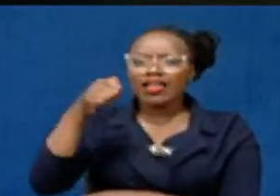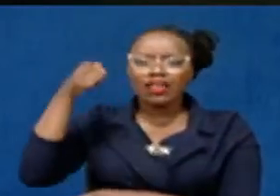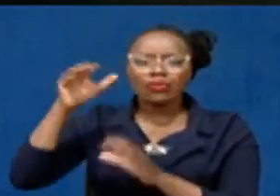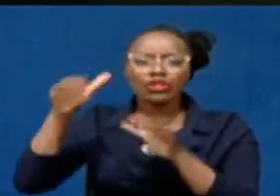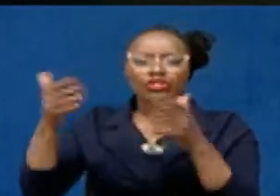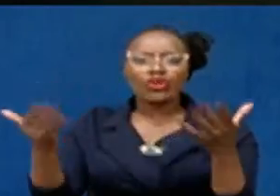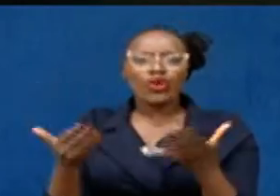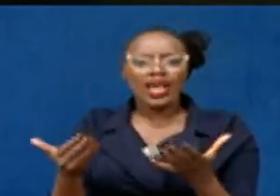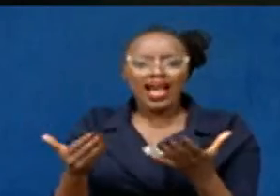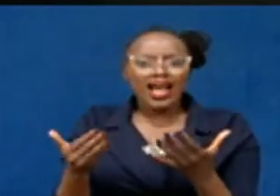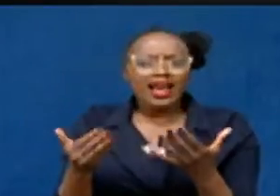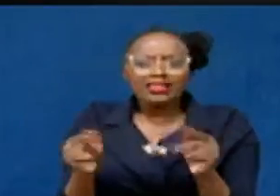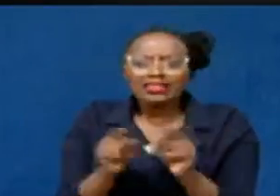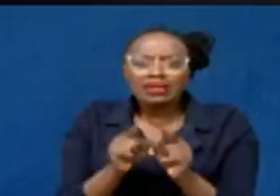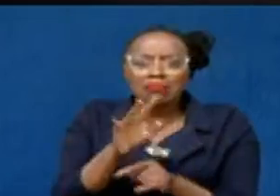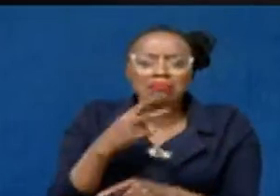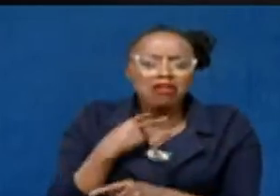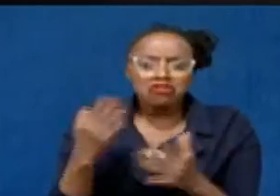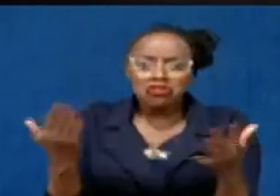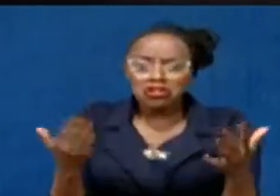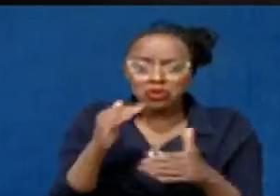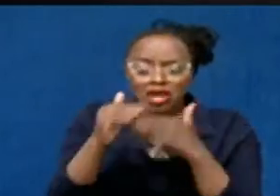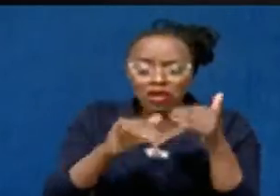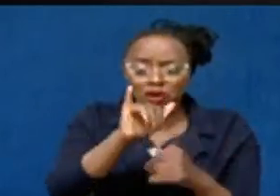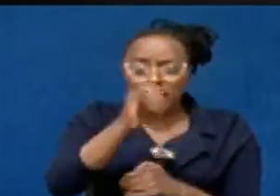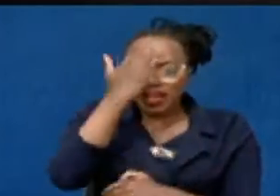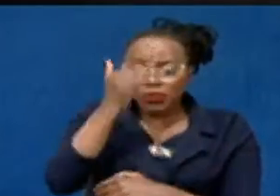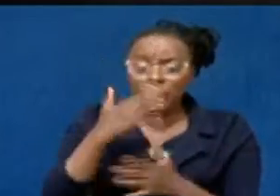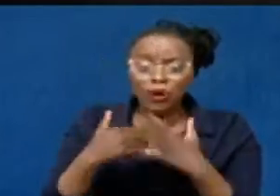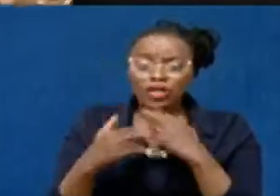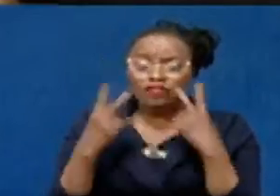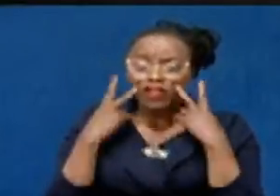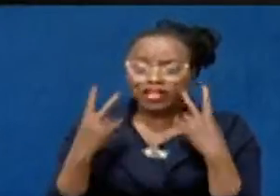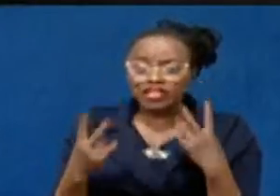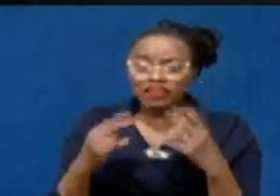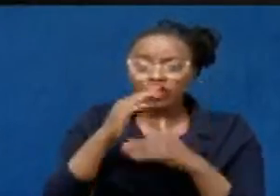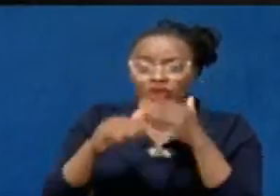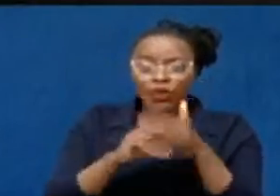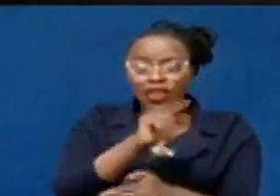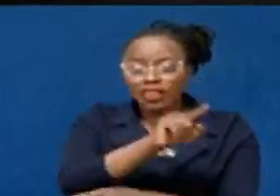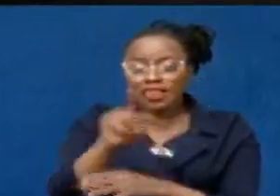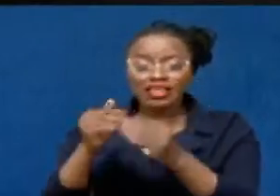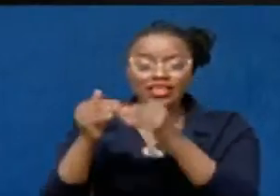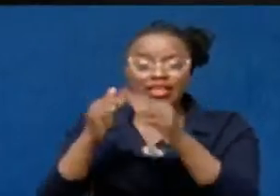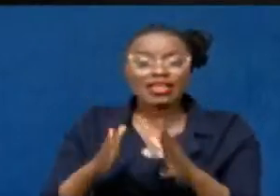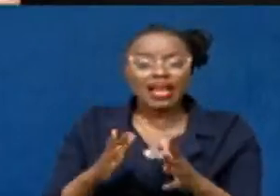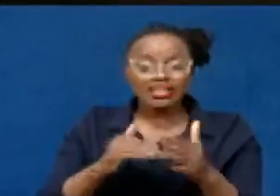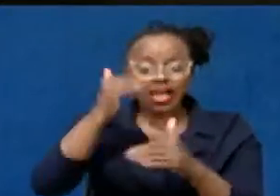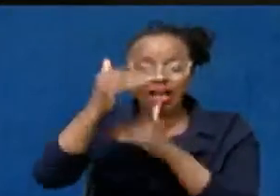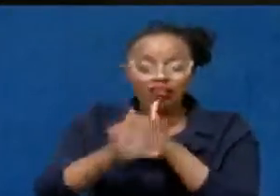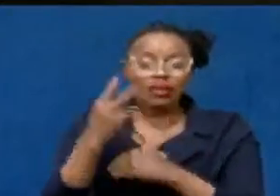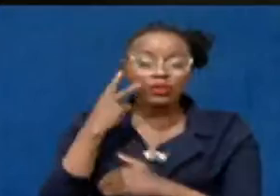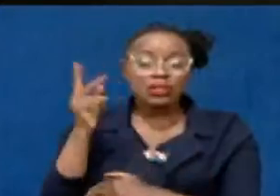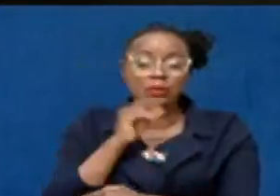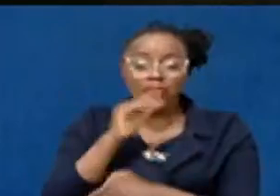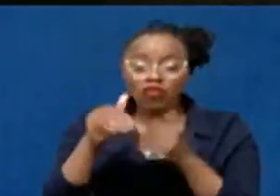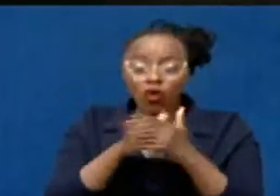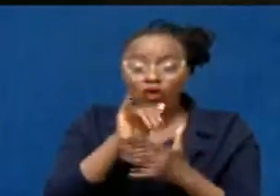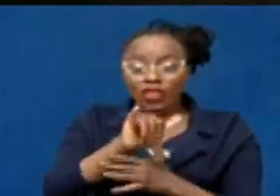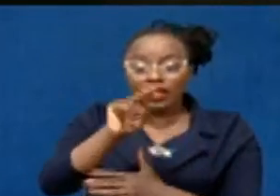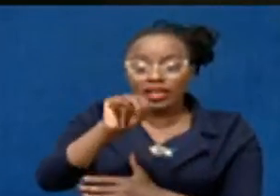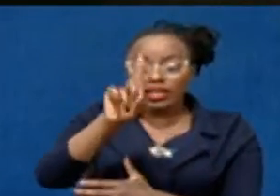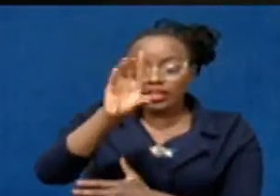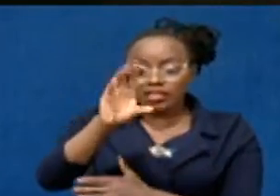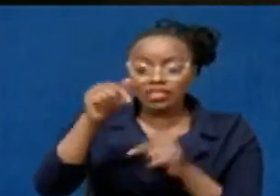party members? Where is their voice in all of this? Because what you see is all of these leaders. And so after we've seen all of these NDCs